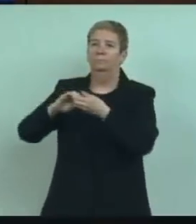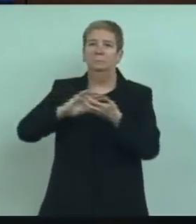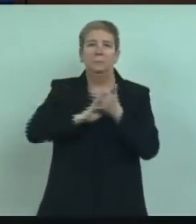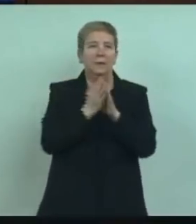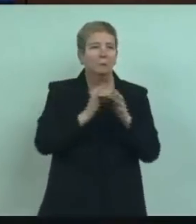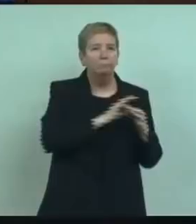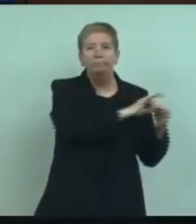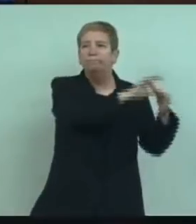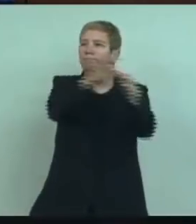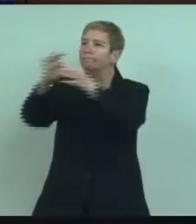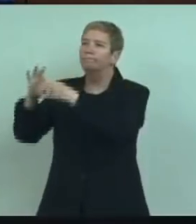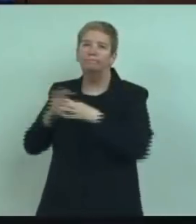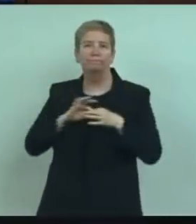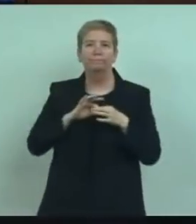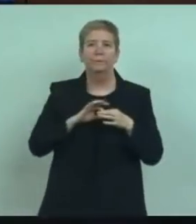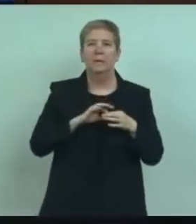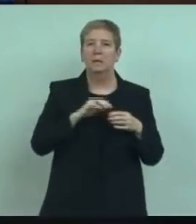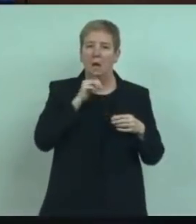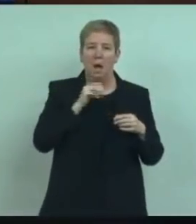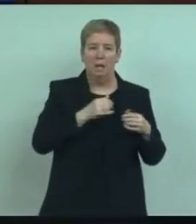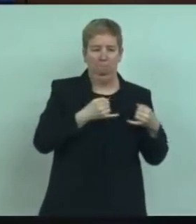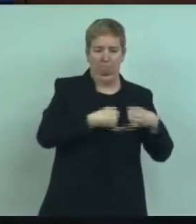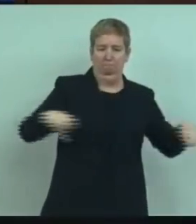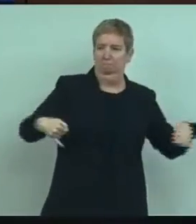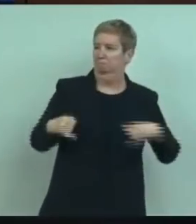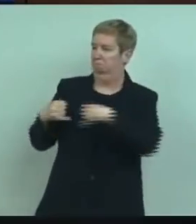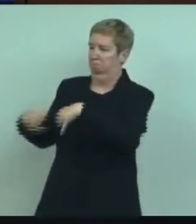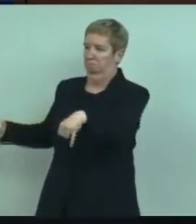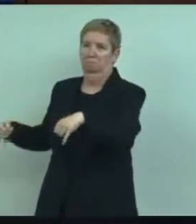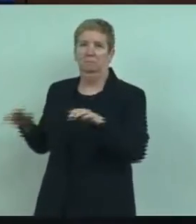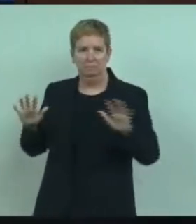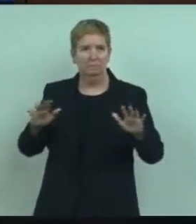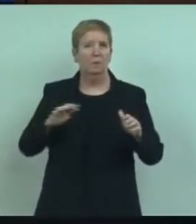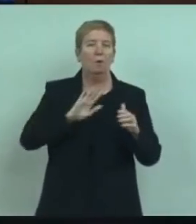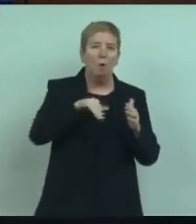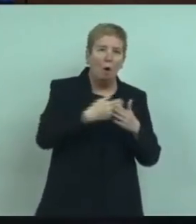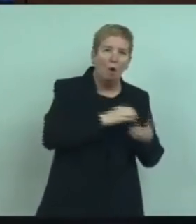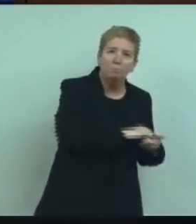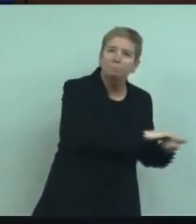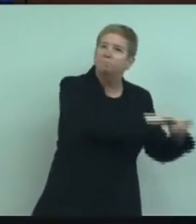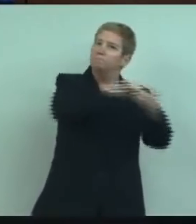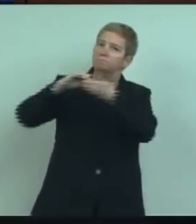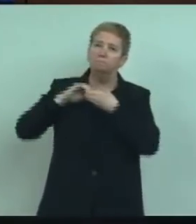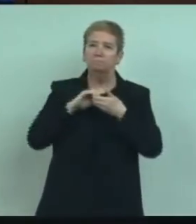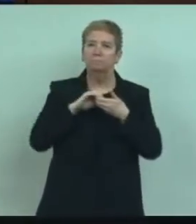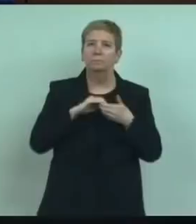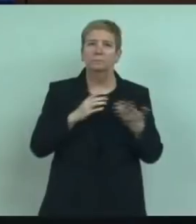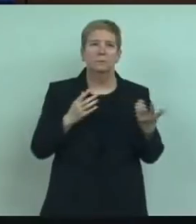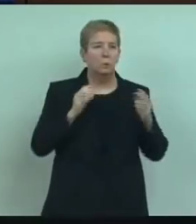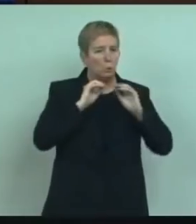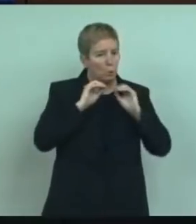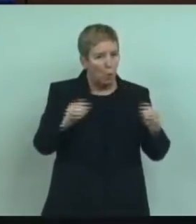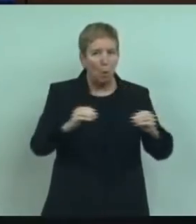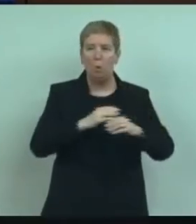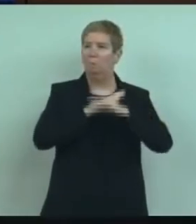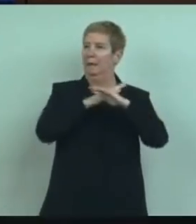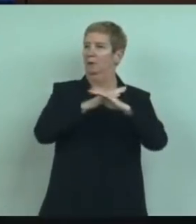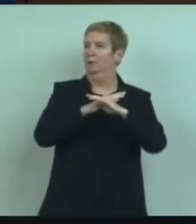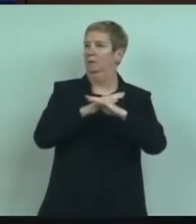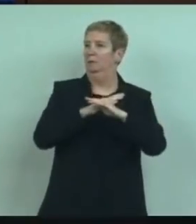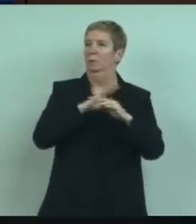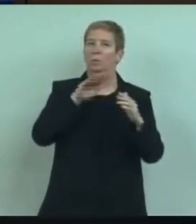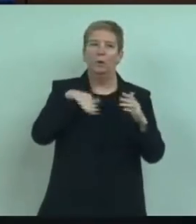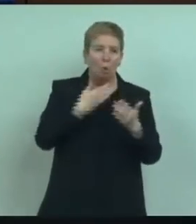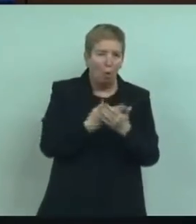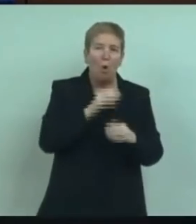Frankly, they have been for a long time, but in this emergency response, they're completely removed, eradicated.